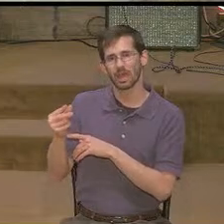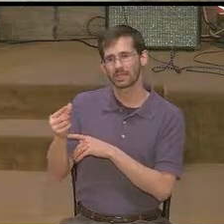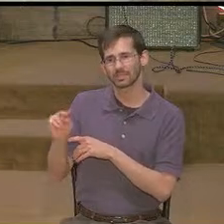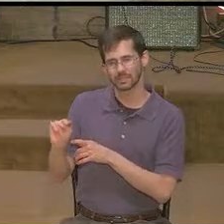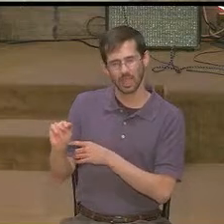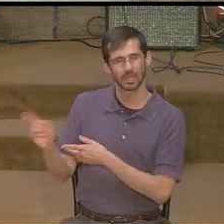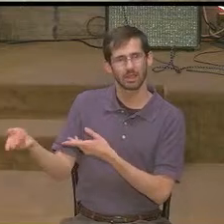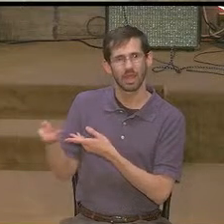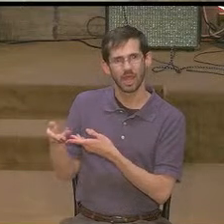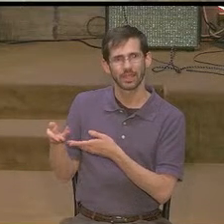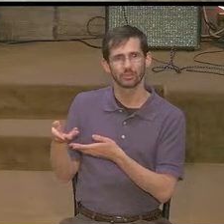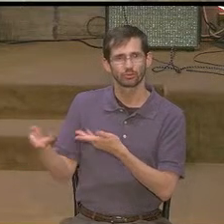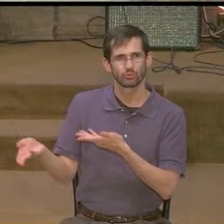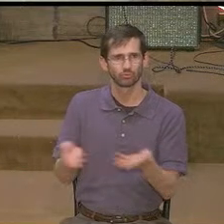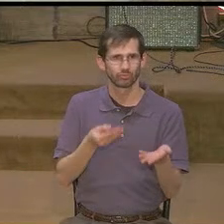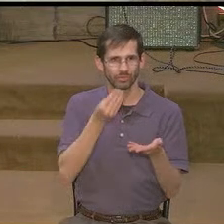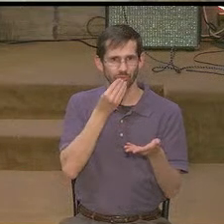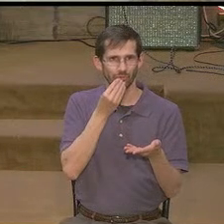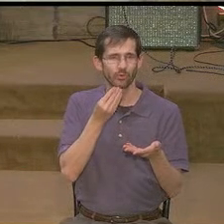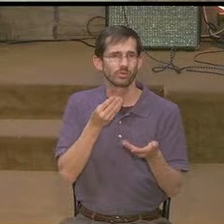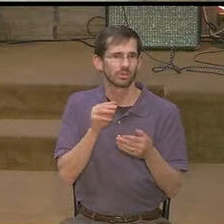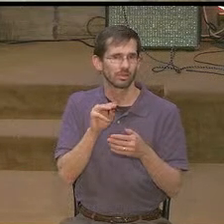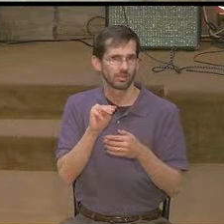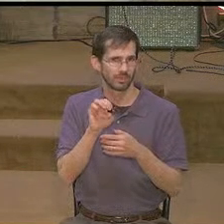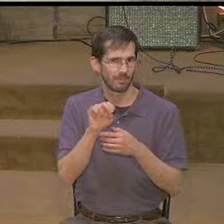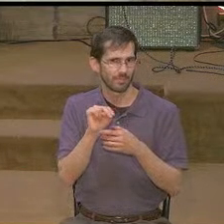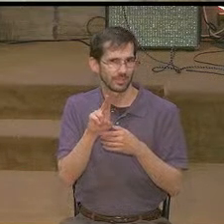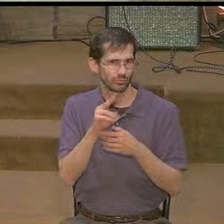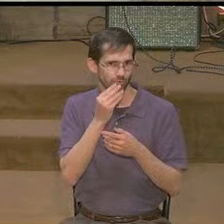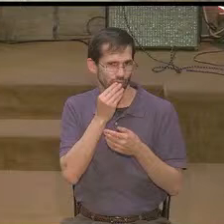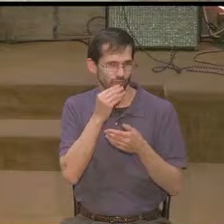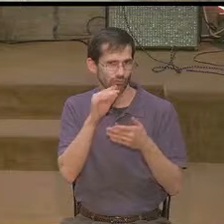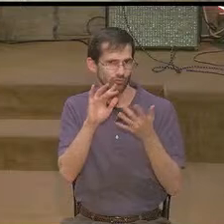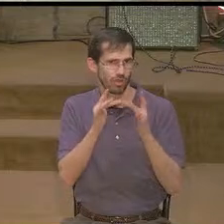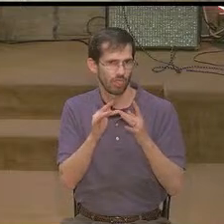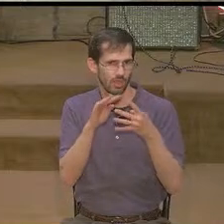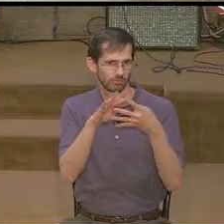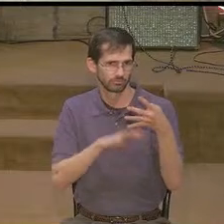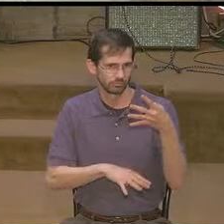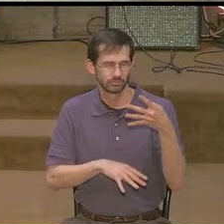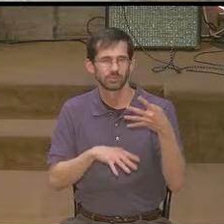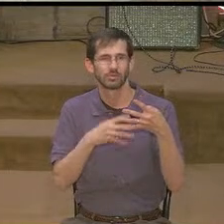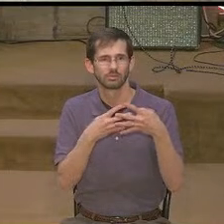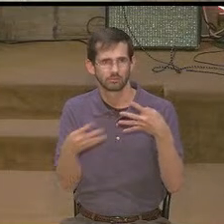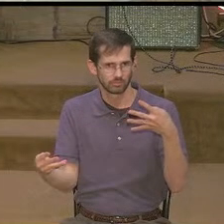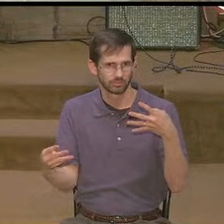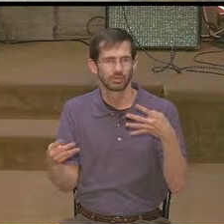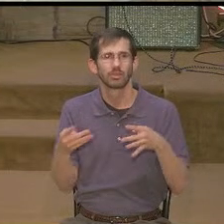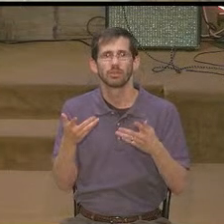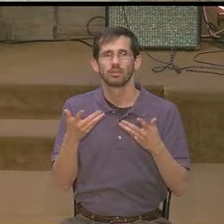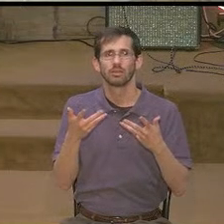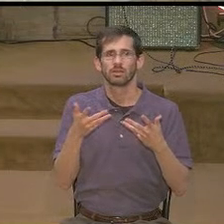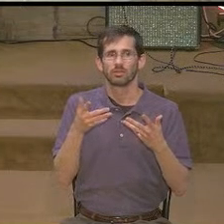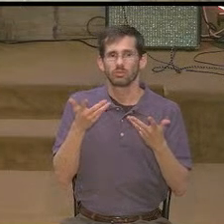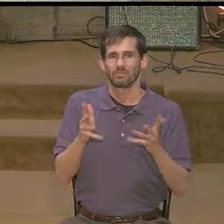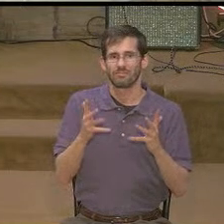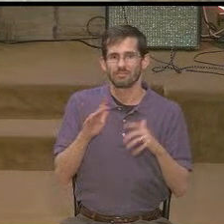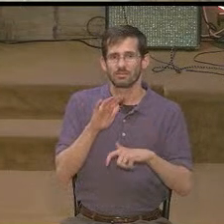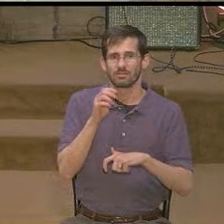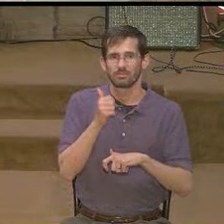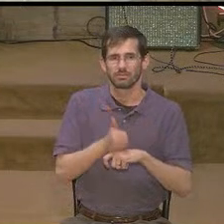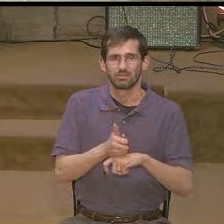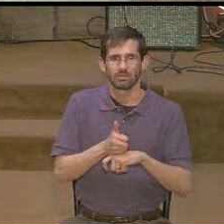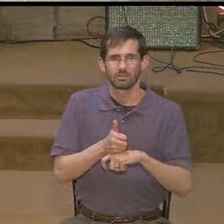submit our final, are you listening to me? Our final meal choices and numbers to